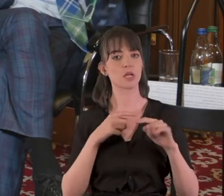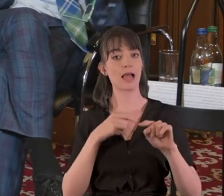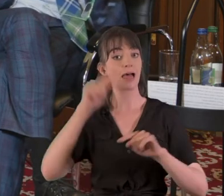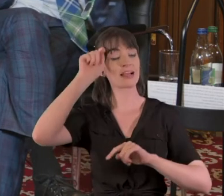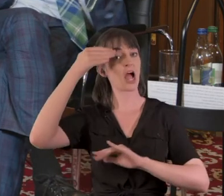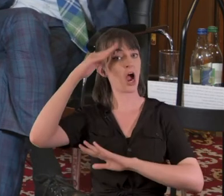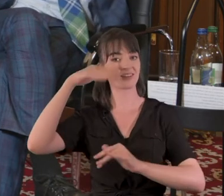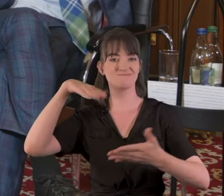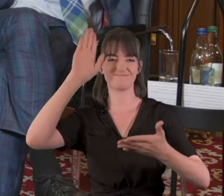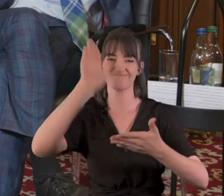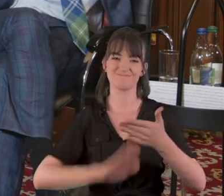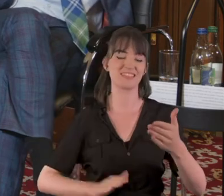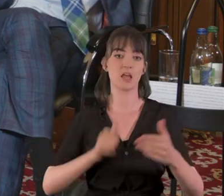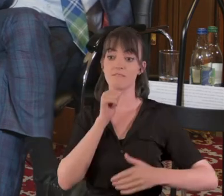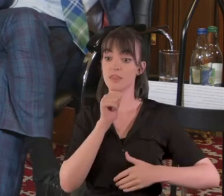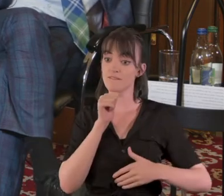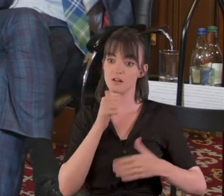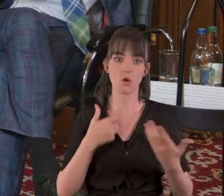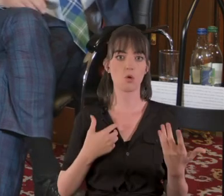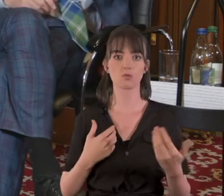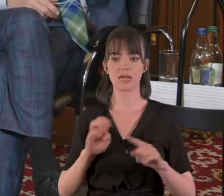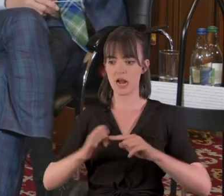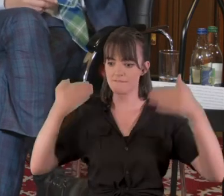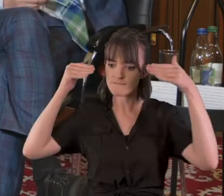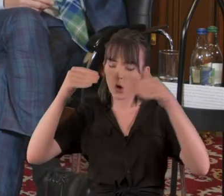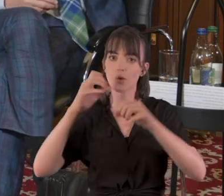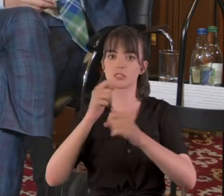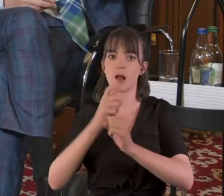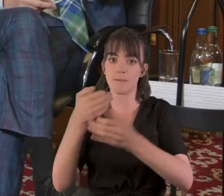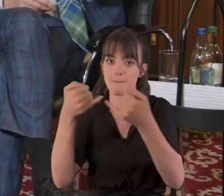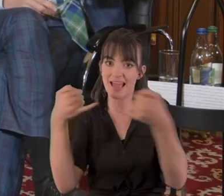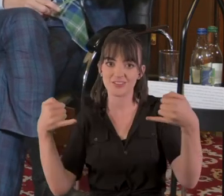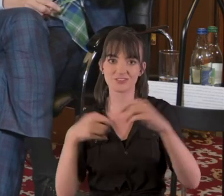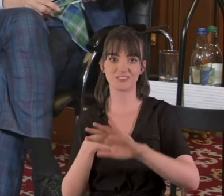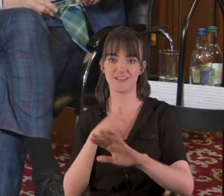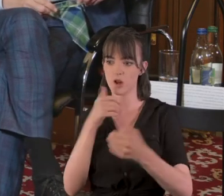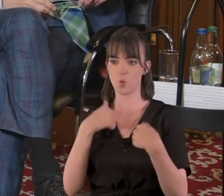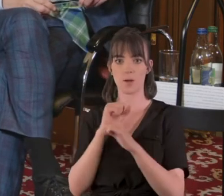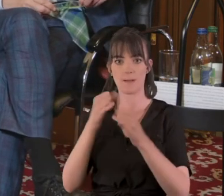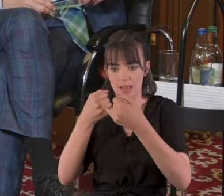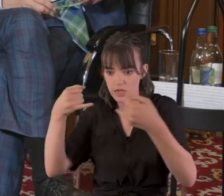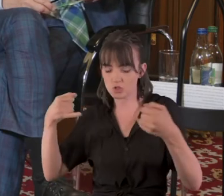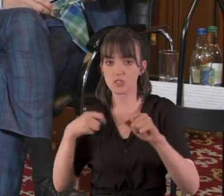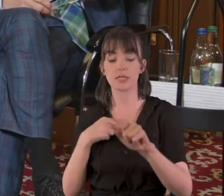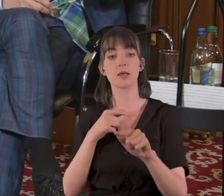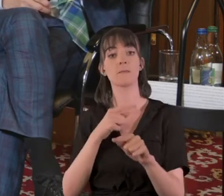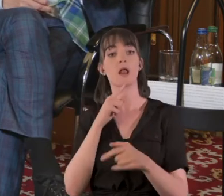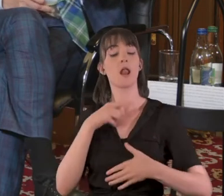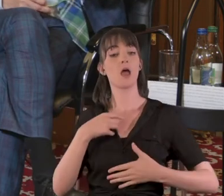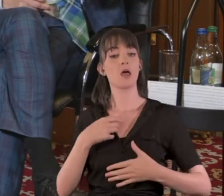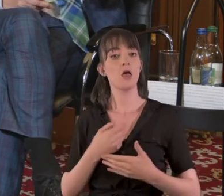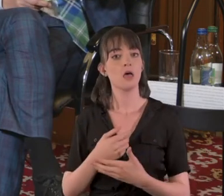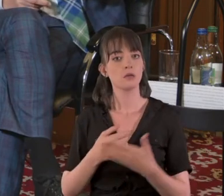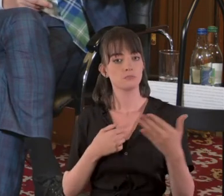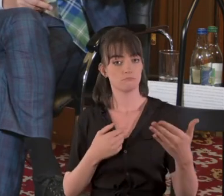into the Boundary Commission. That's my impression. It's slightly beyond this period. So actually, I think many people would argue that the results